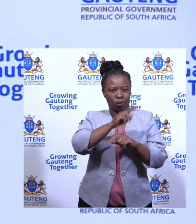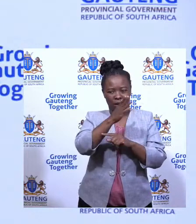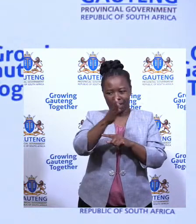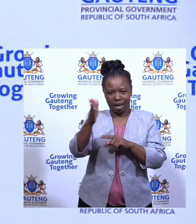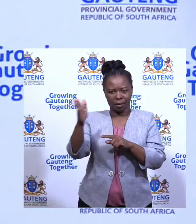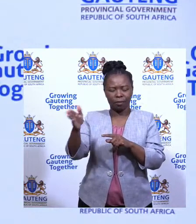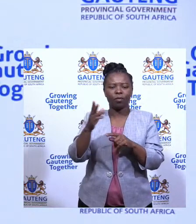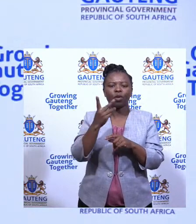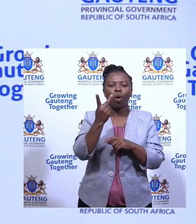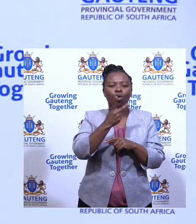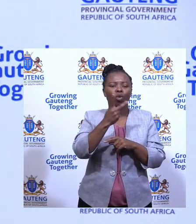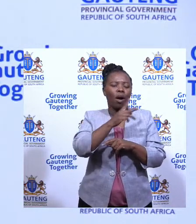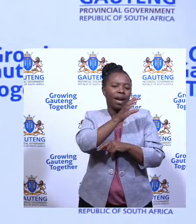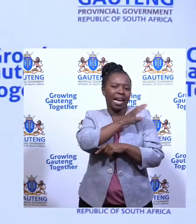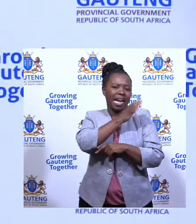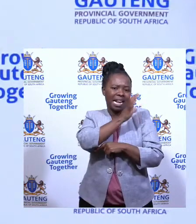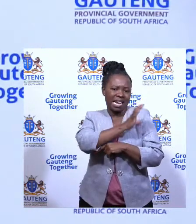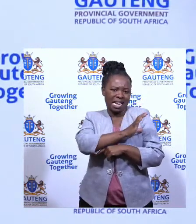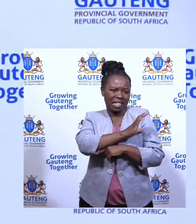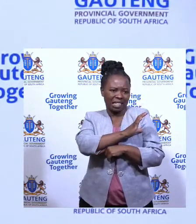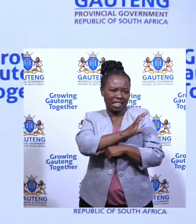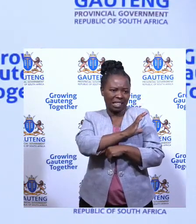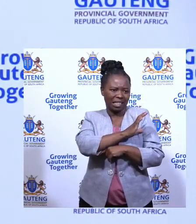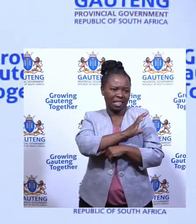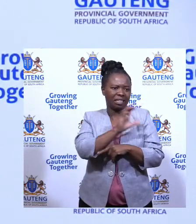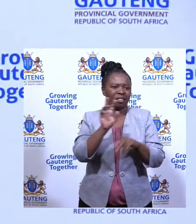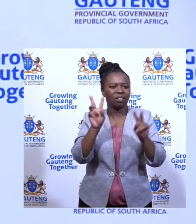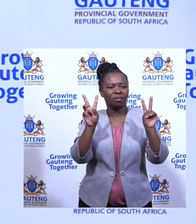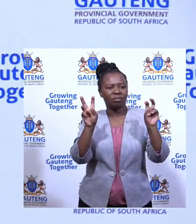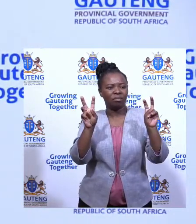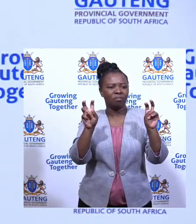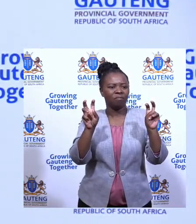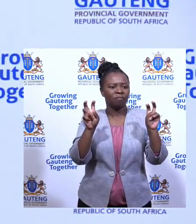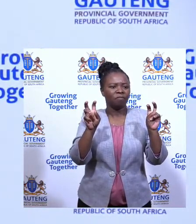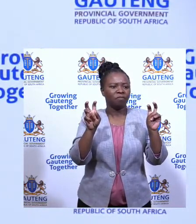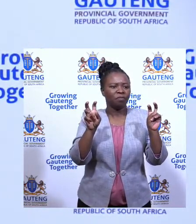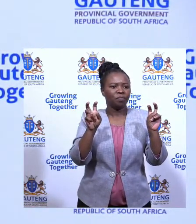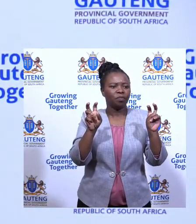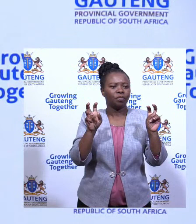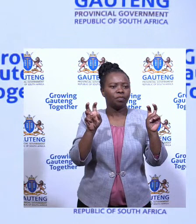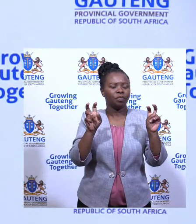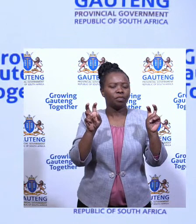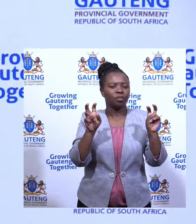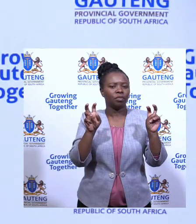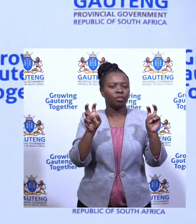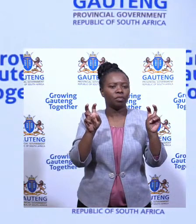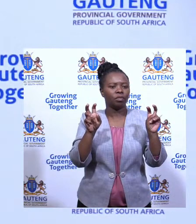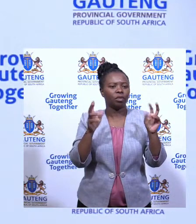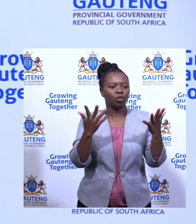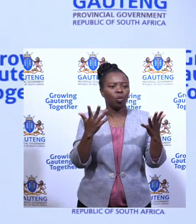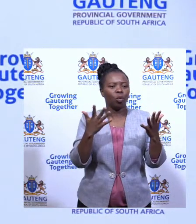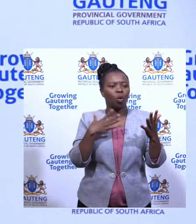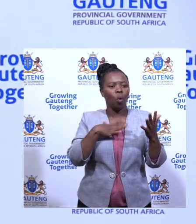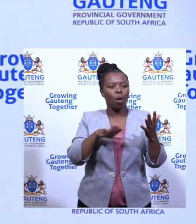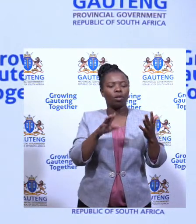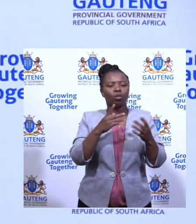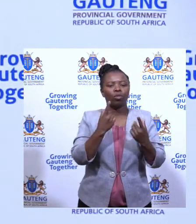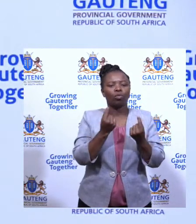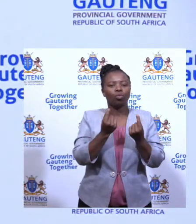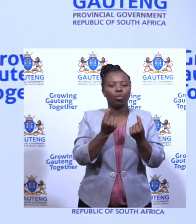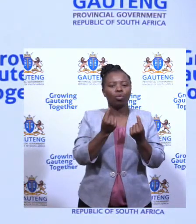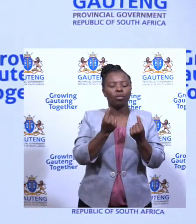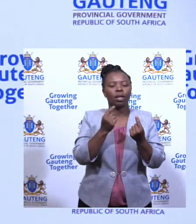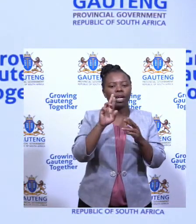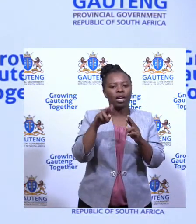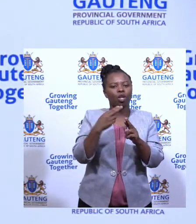fever clinics, or what we call tents here, that we want to see what is we want to do the